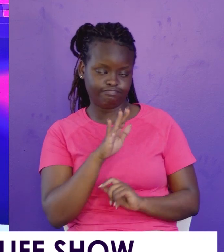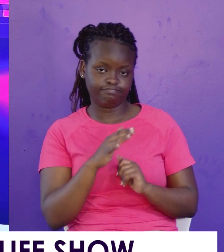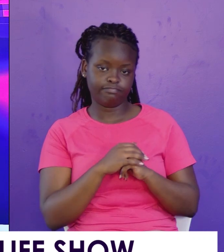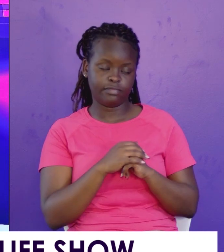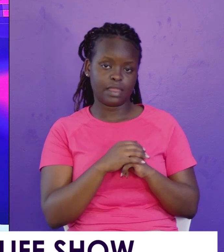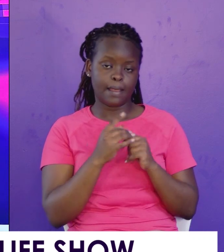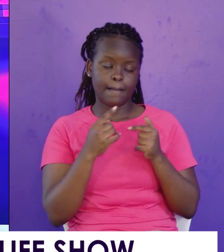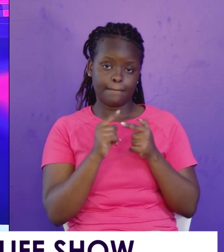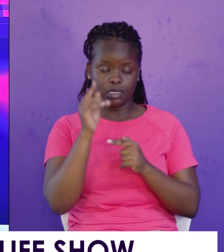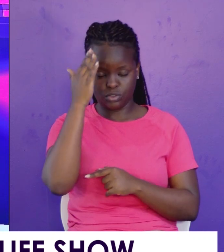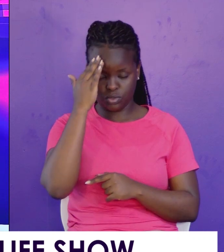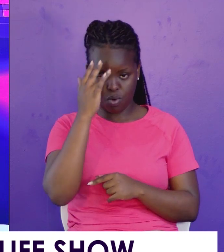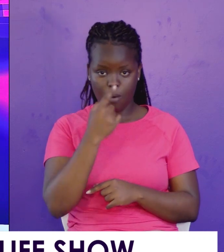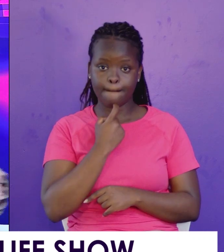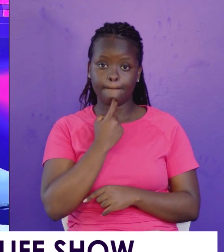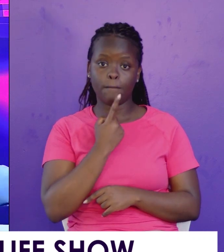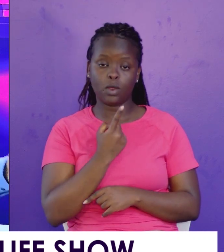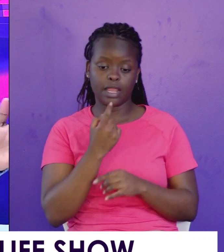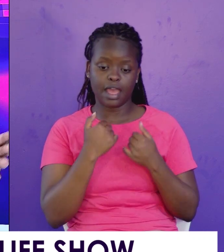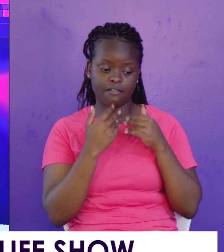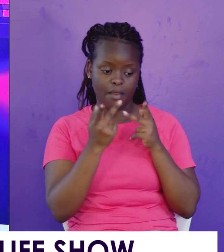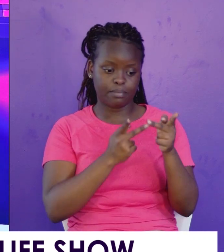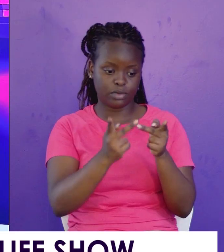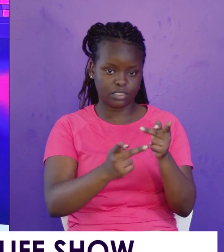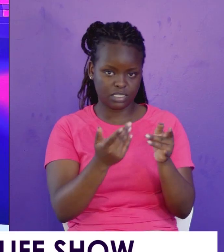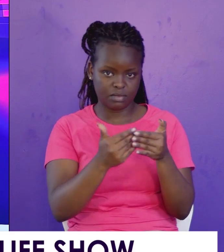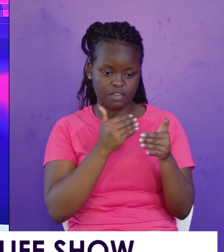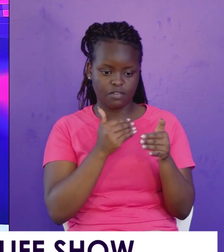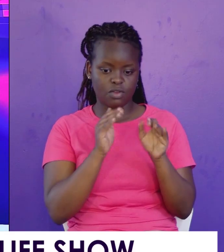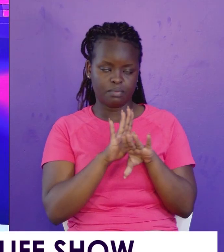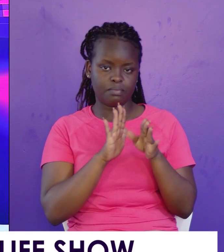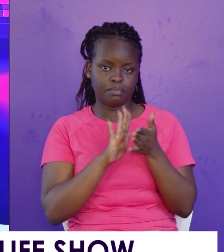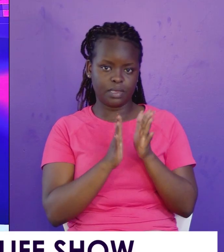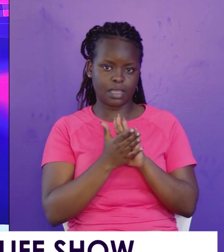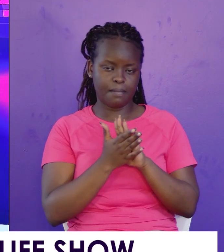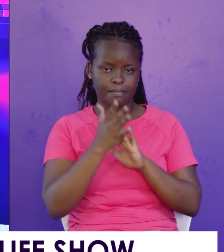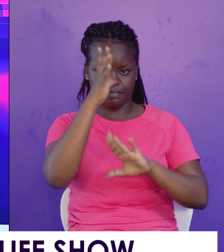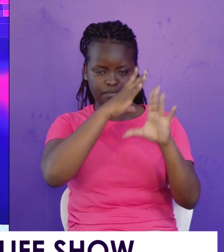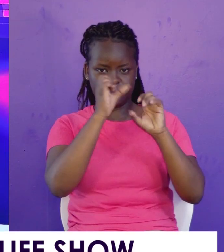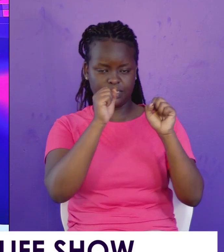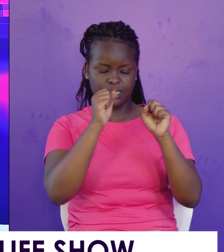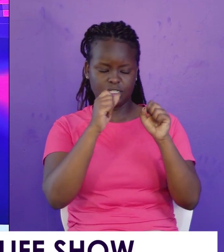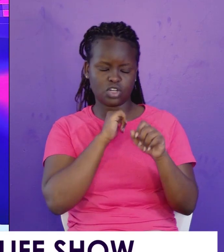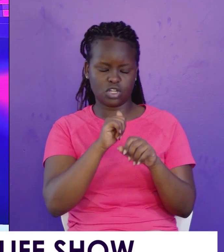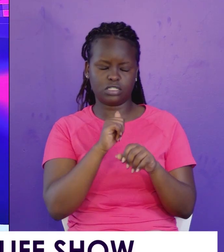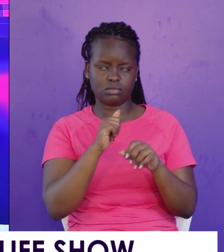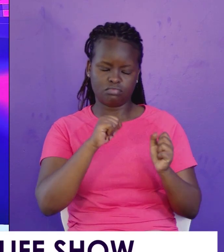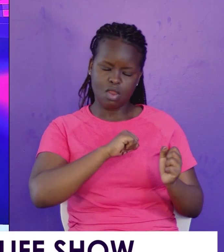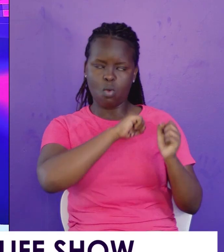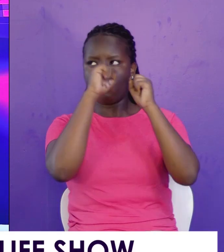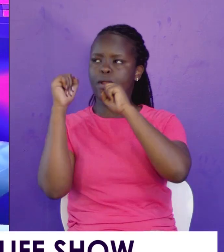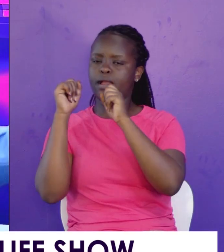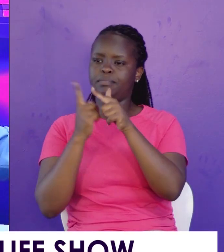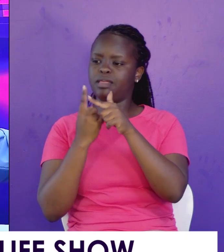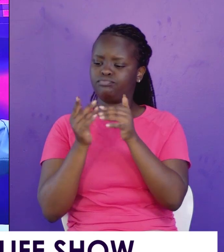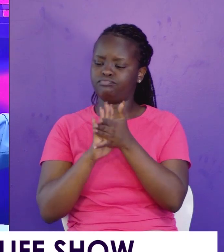but Moi went through a process before he became the president. Okay. Didn't just turn up as president